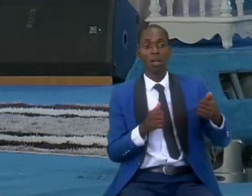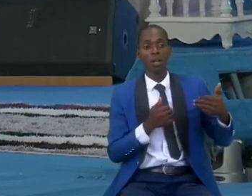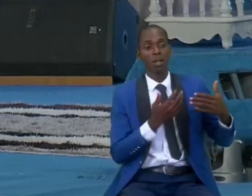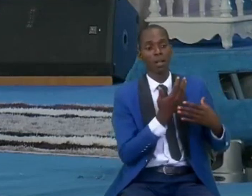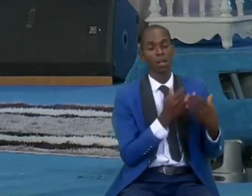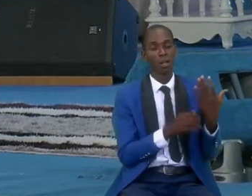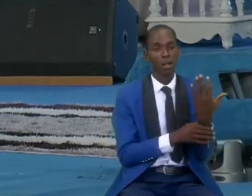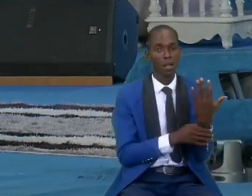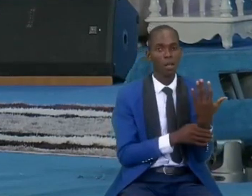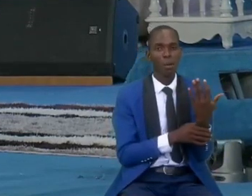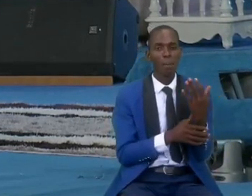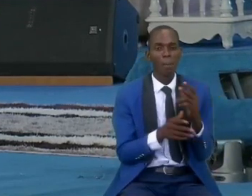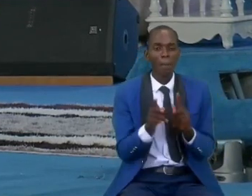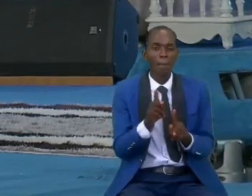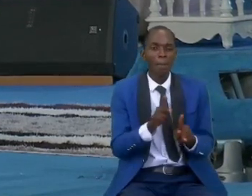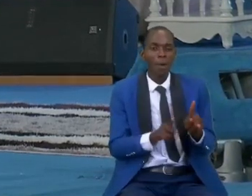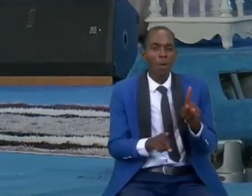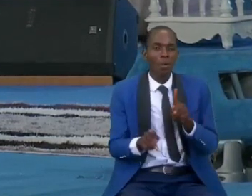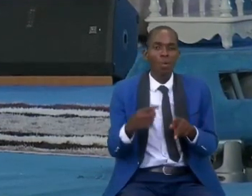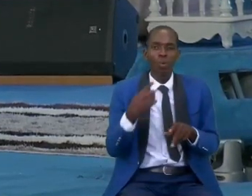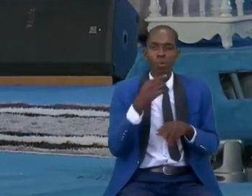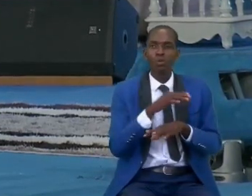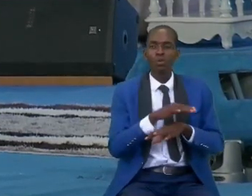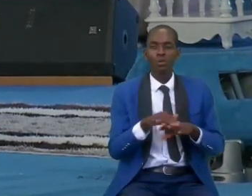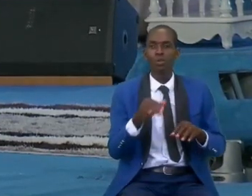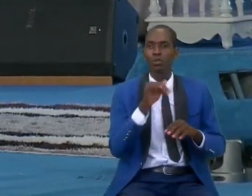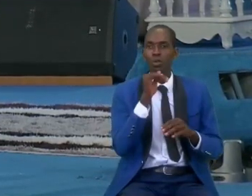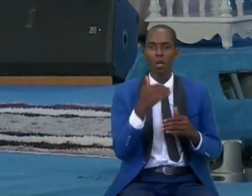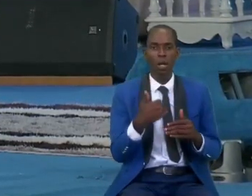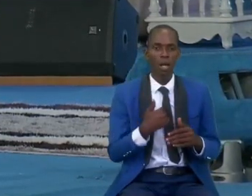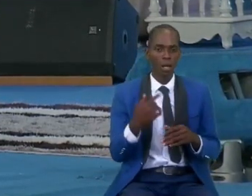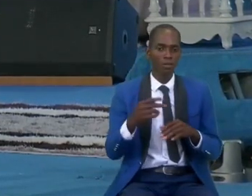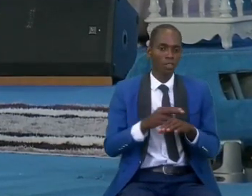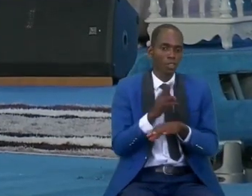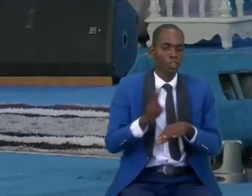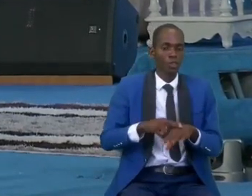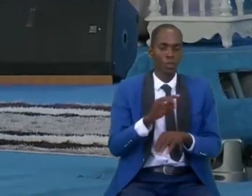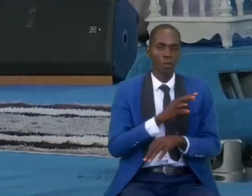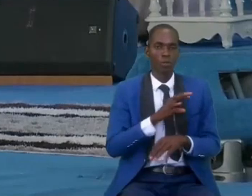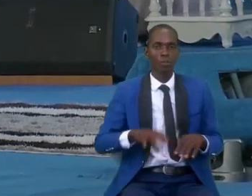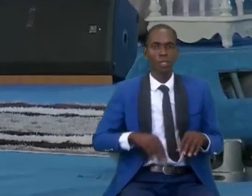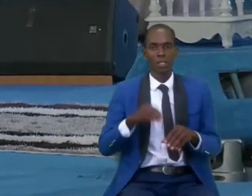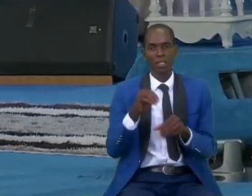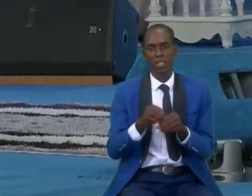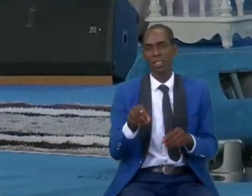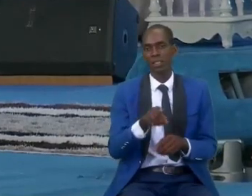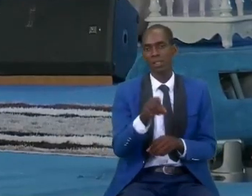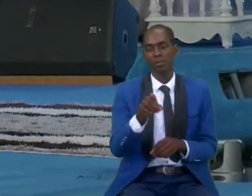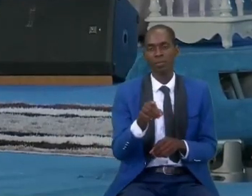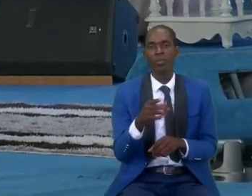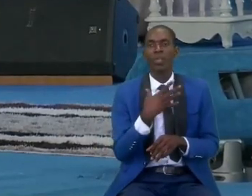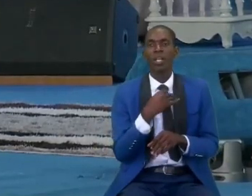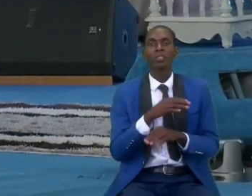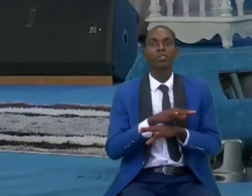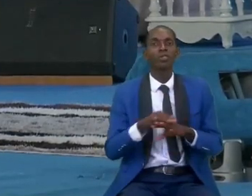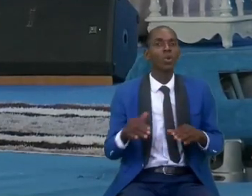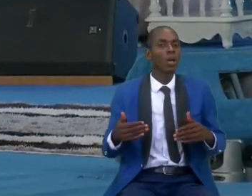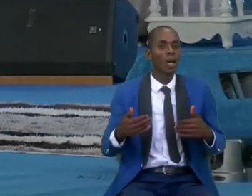nature of Christ in them, and they do not have the salvation of God with them, and they do not